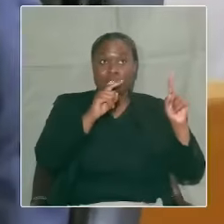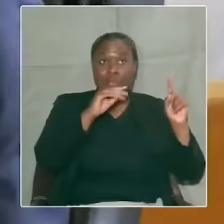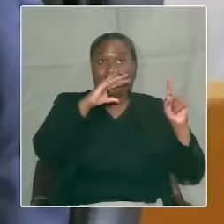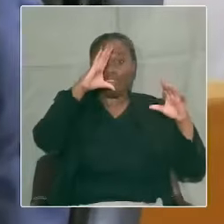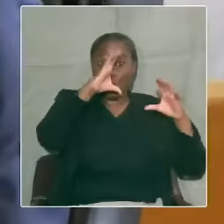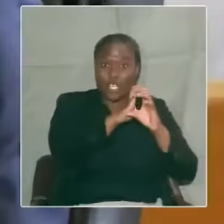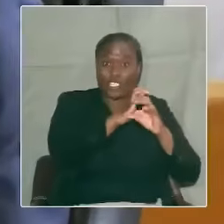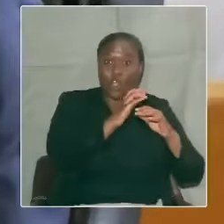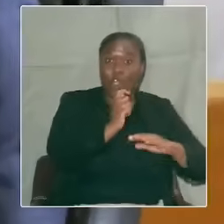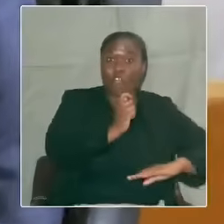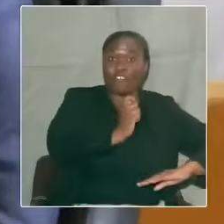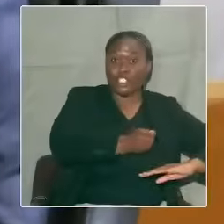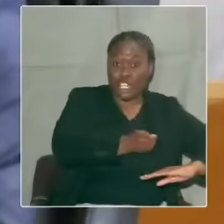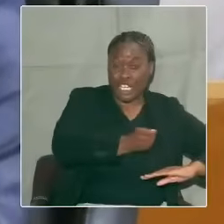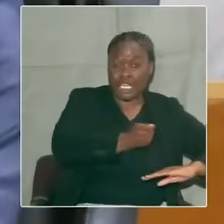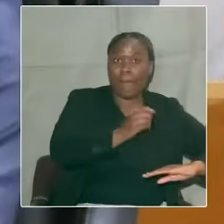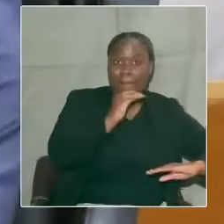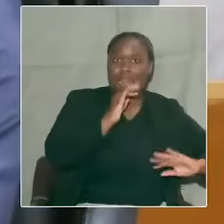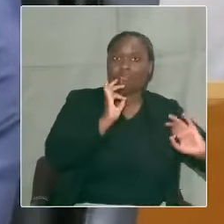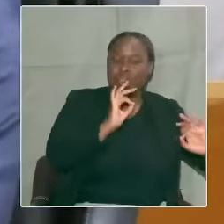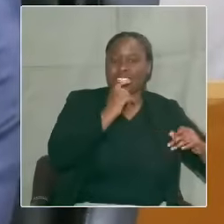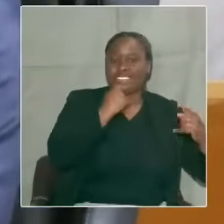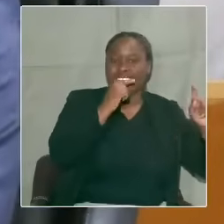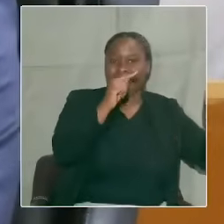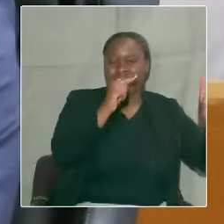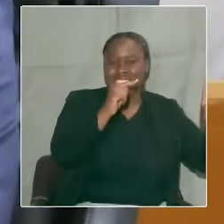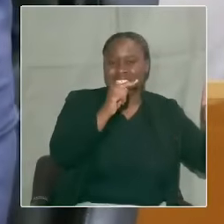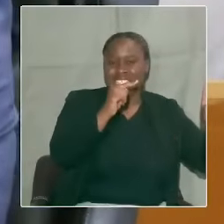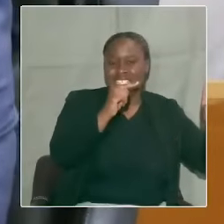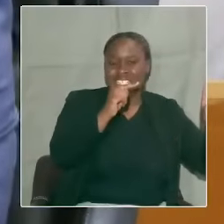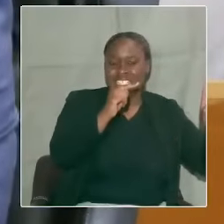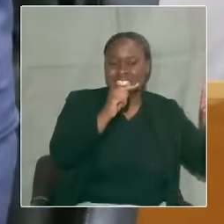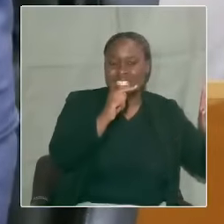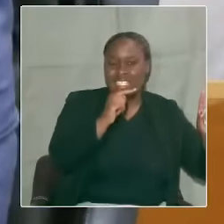on convictions. So if you have this globular